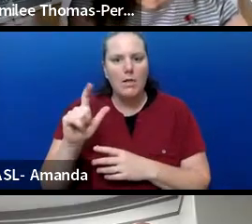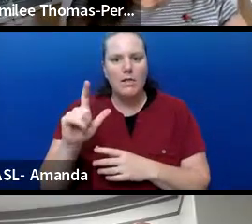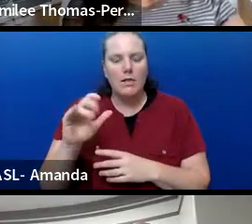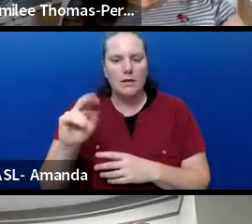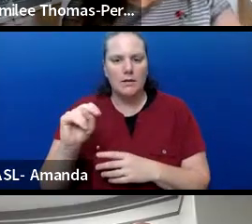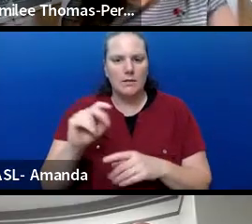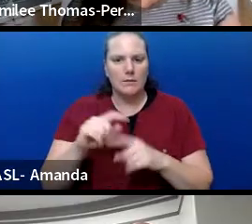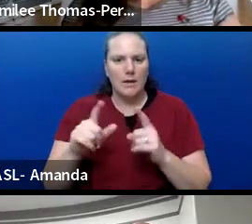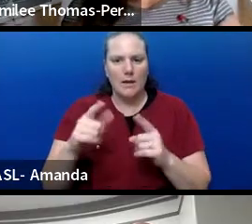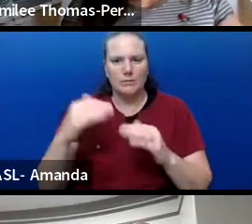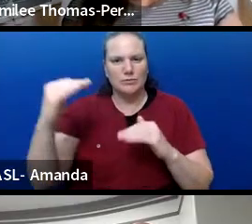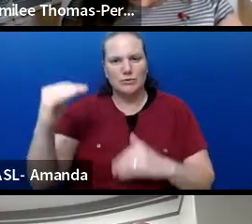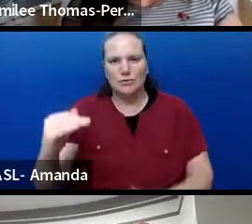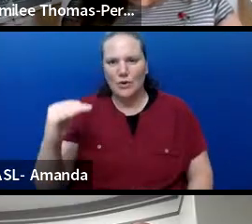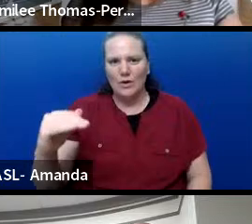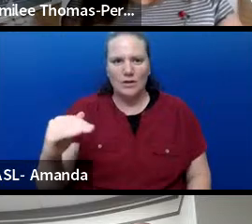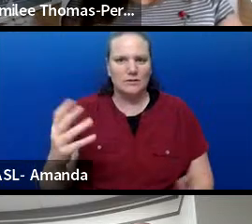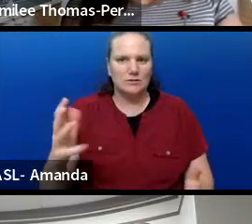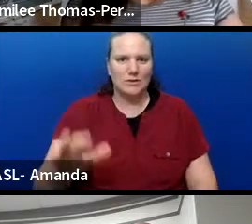school.